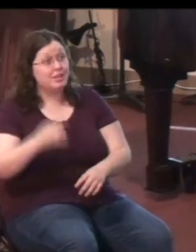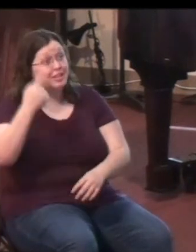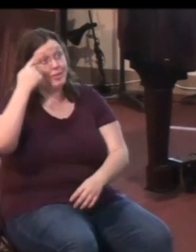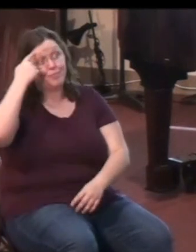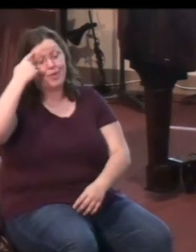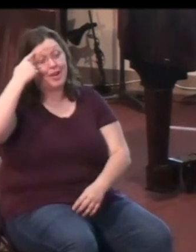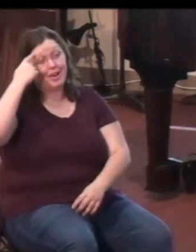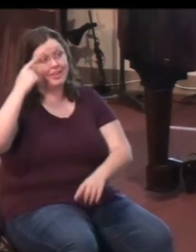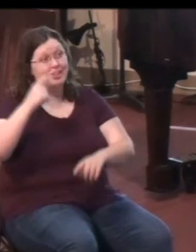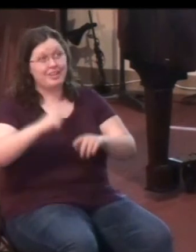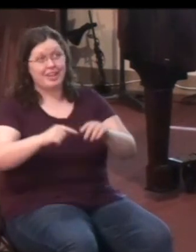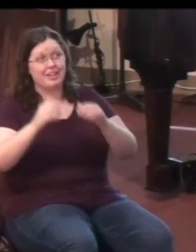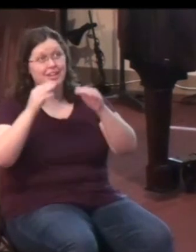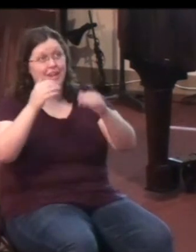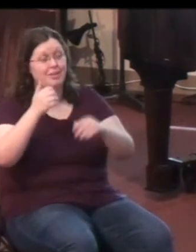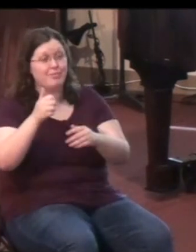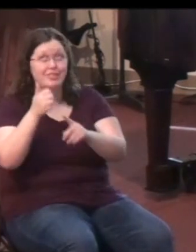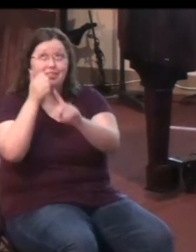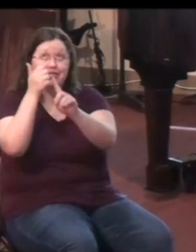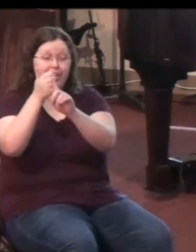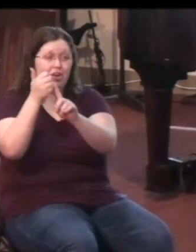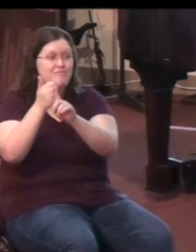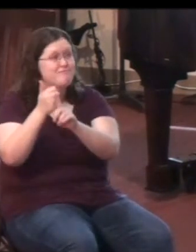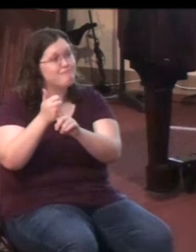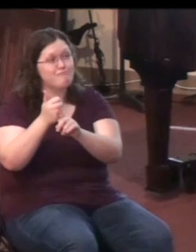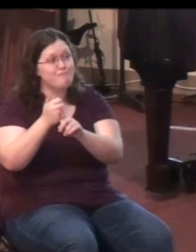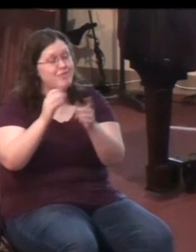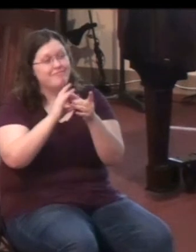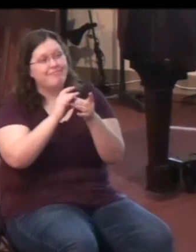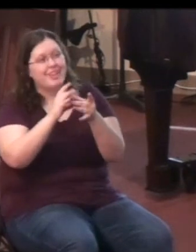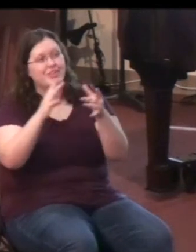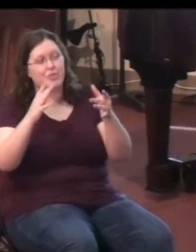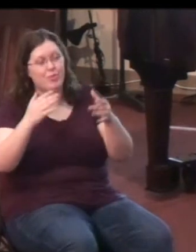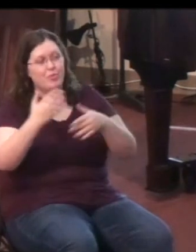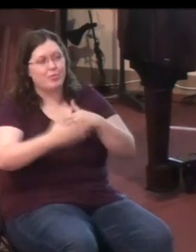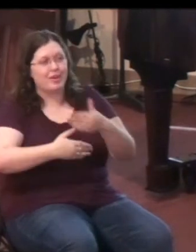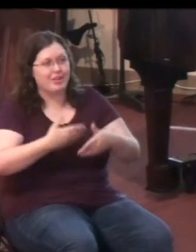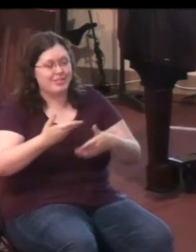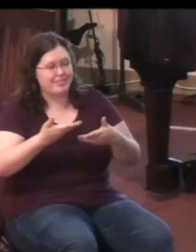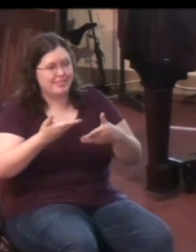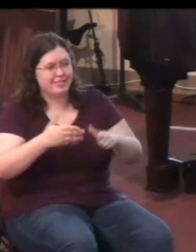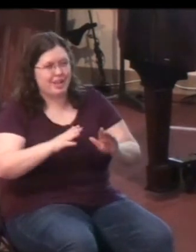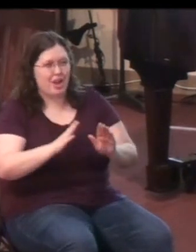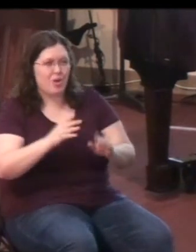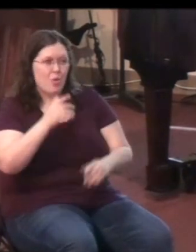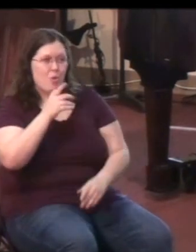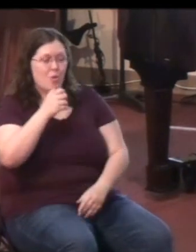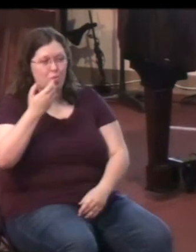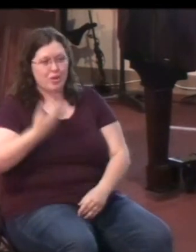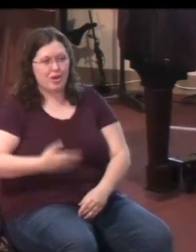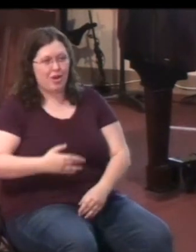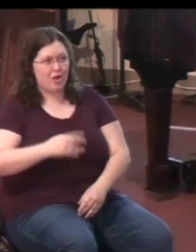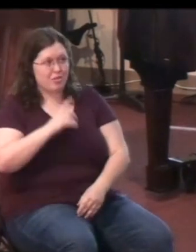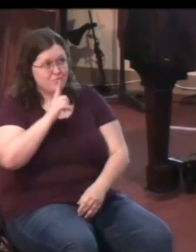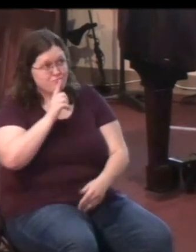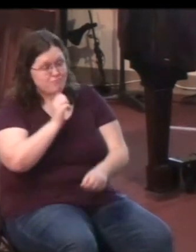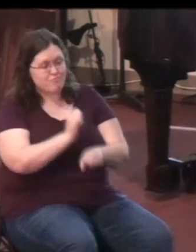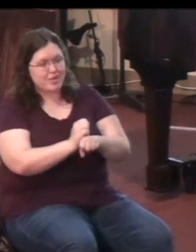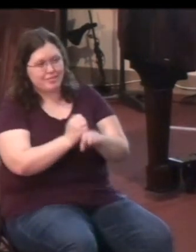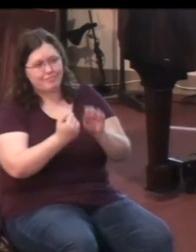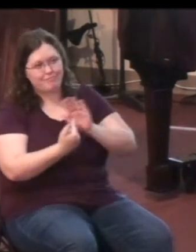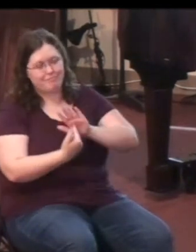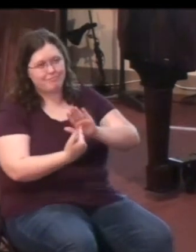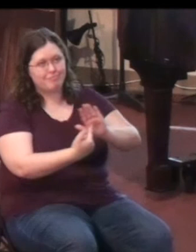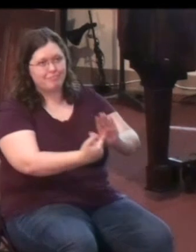climb it. It's a letting go process that allows the true nature of our being to shine through. So on the